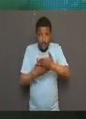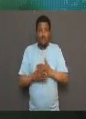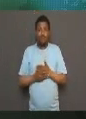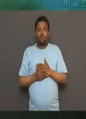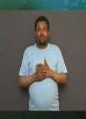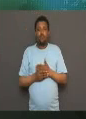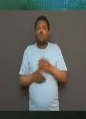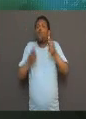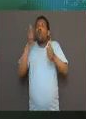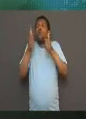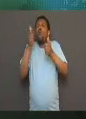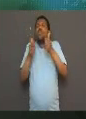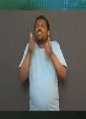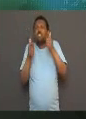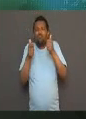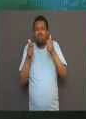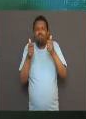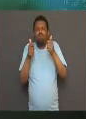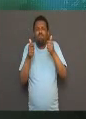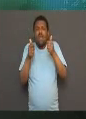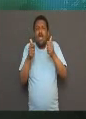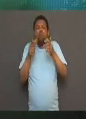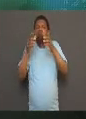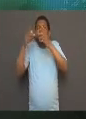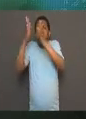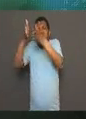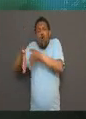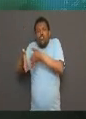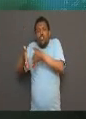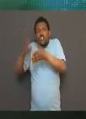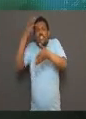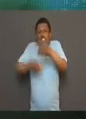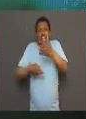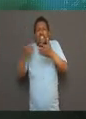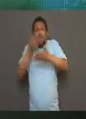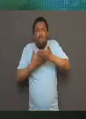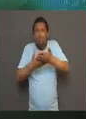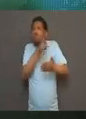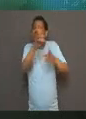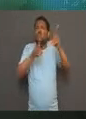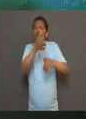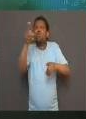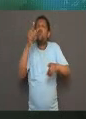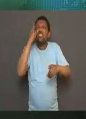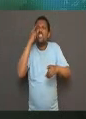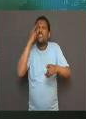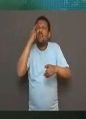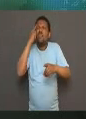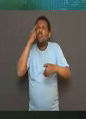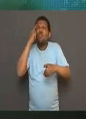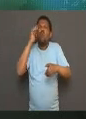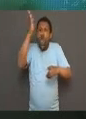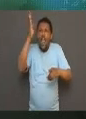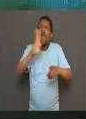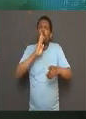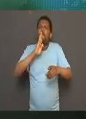Which portions of the resulting maps do you think will be most accurate,